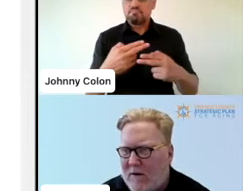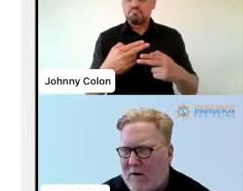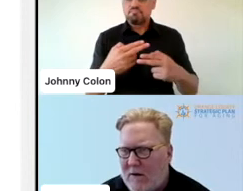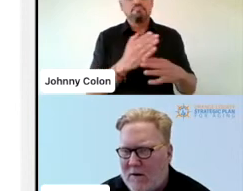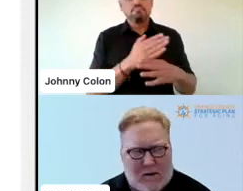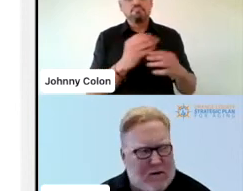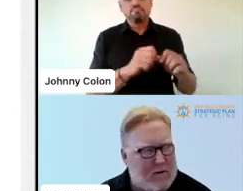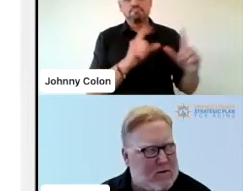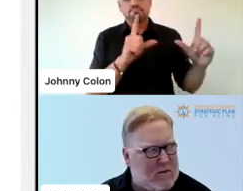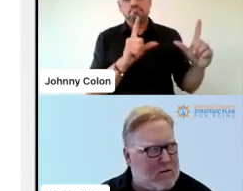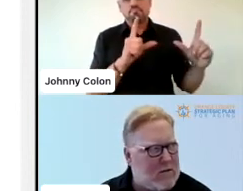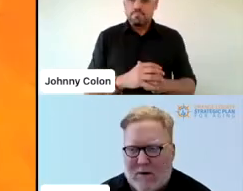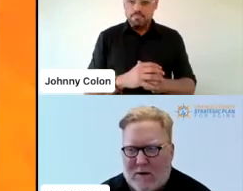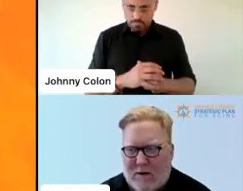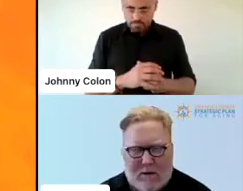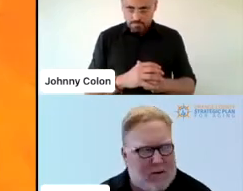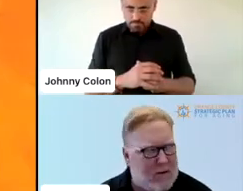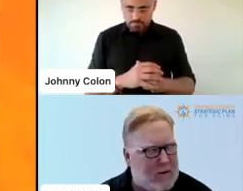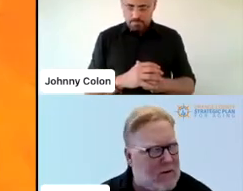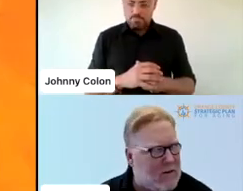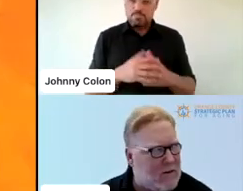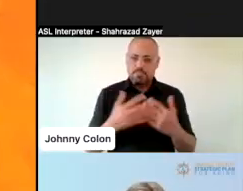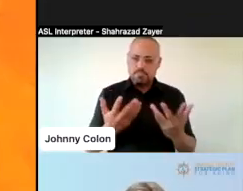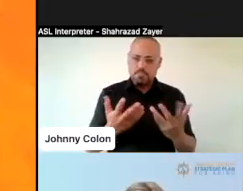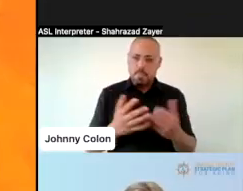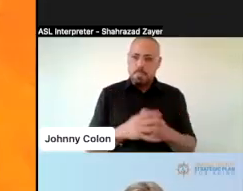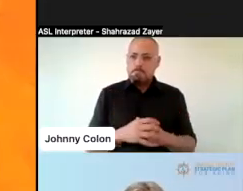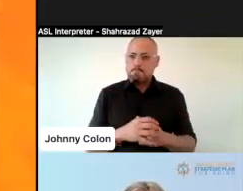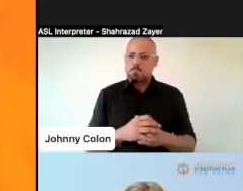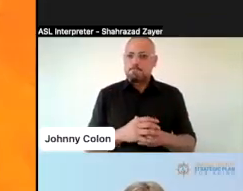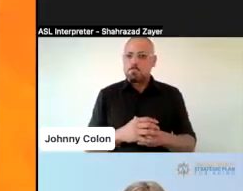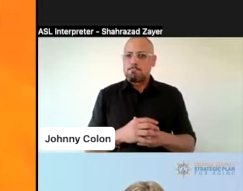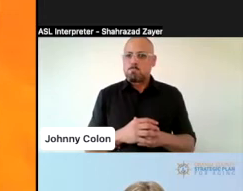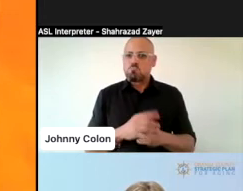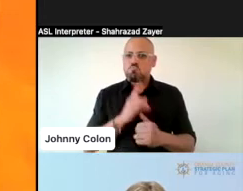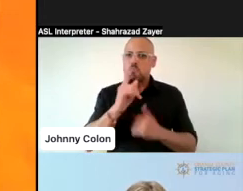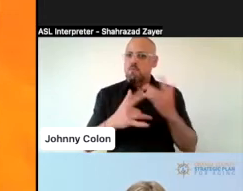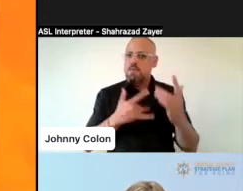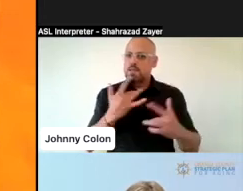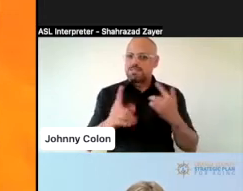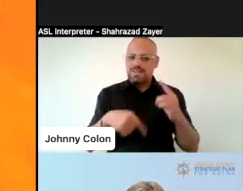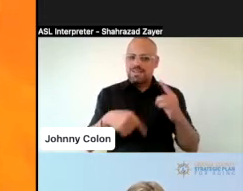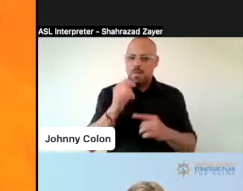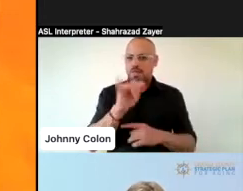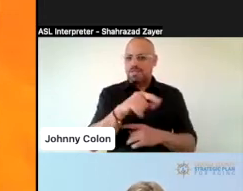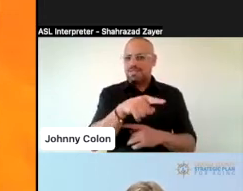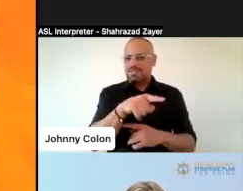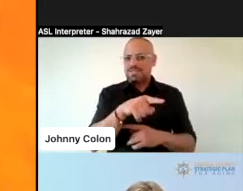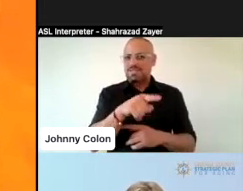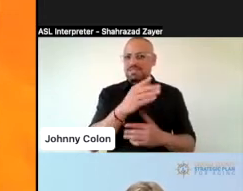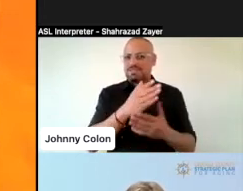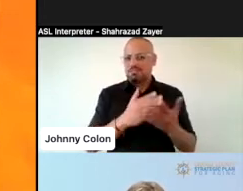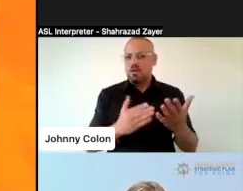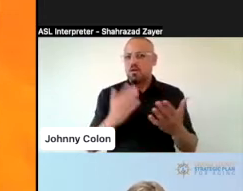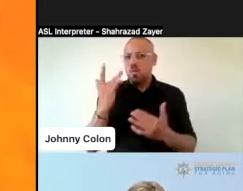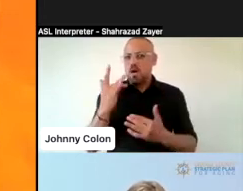screen. So, I'm really excited about this this section because